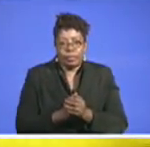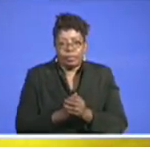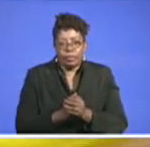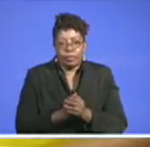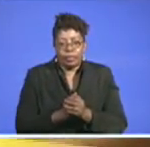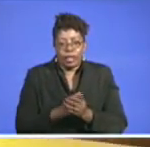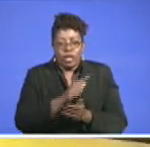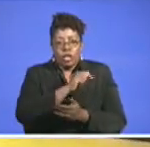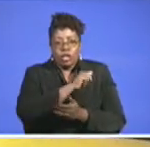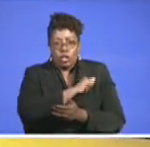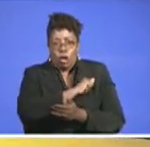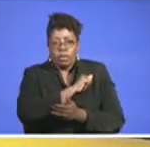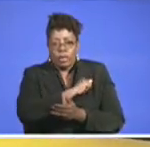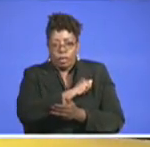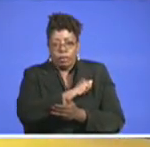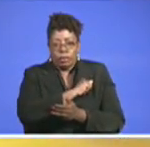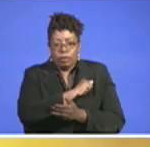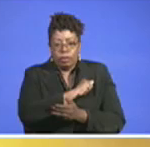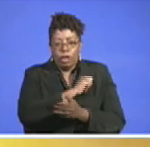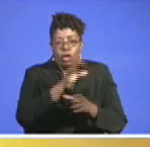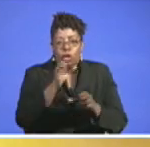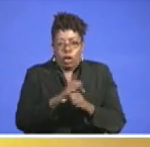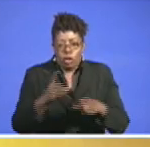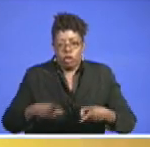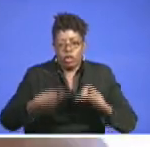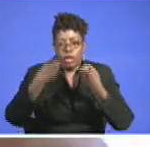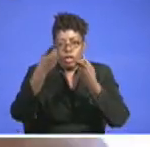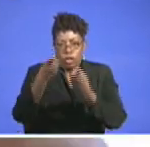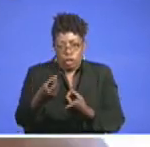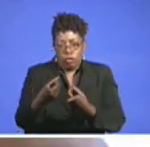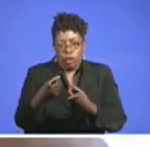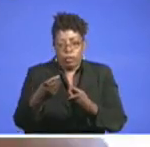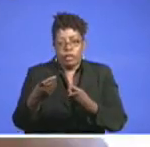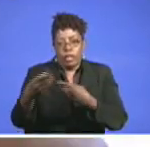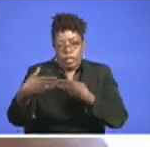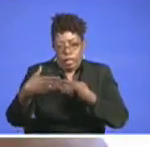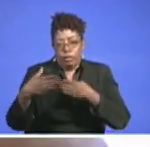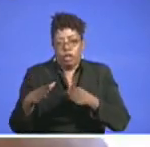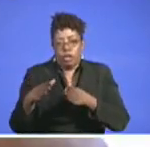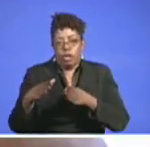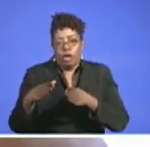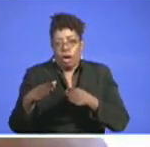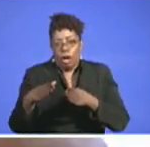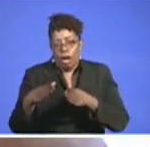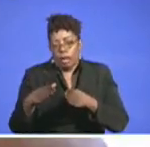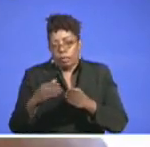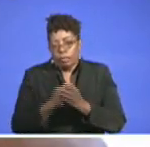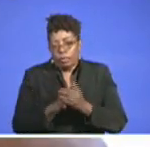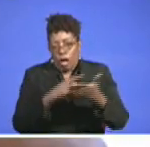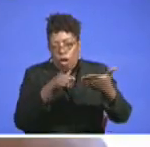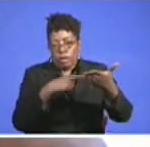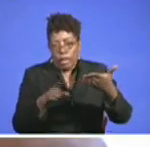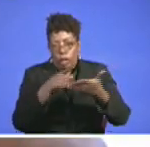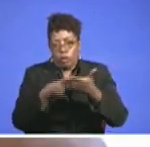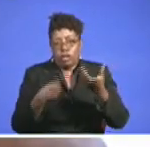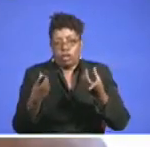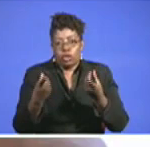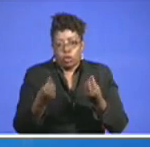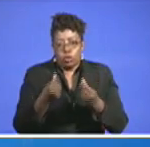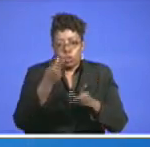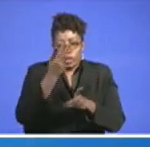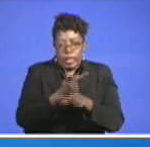Well, Thompson, who recently received a donation from the National Neighborhood Watch Council, outlined what he does to keep his son's